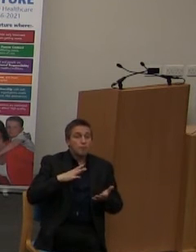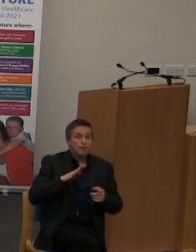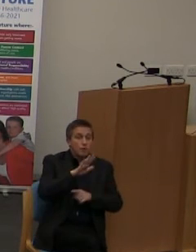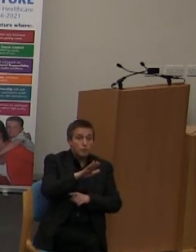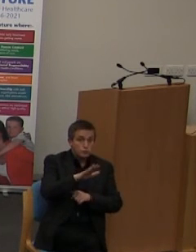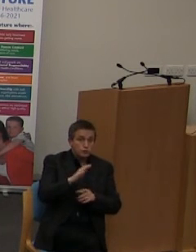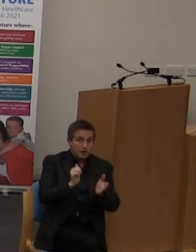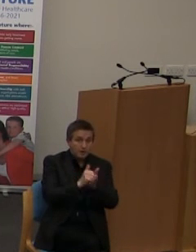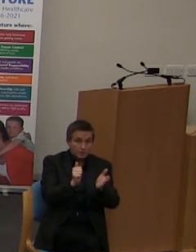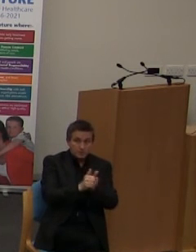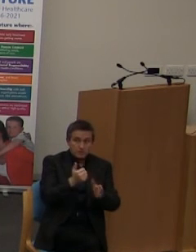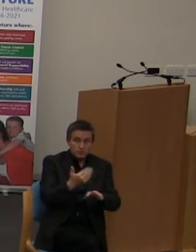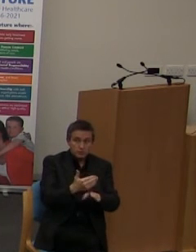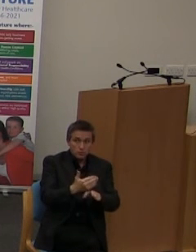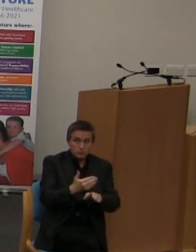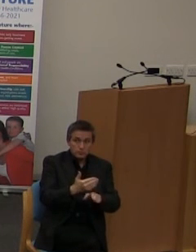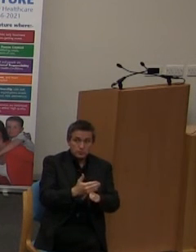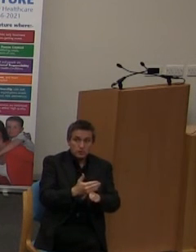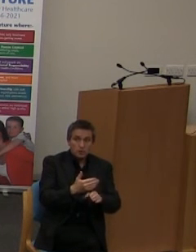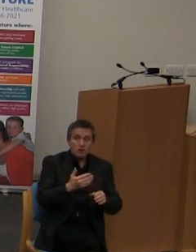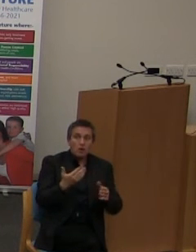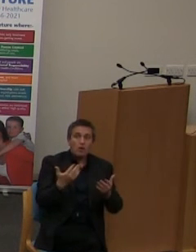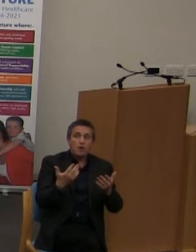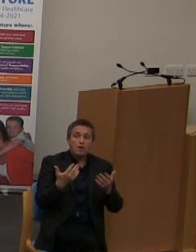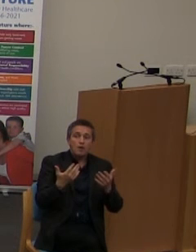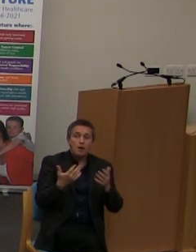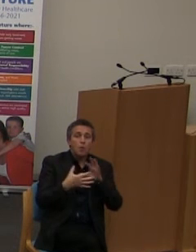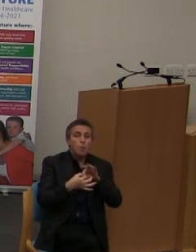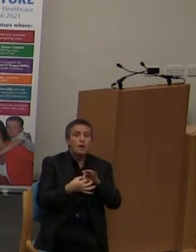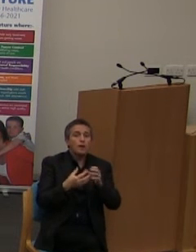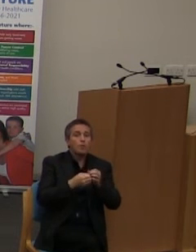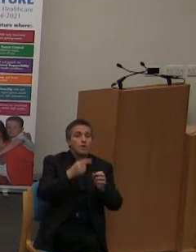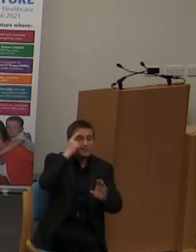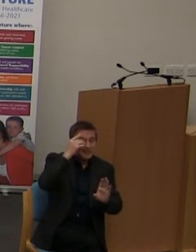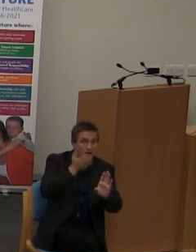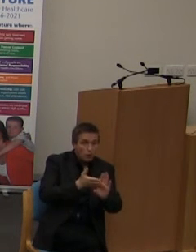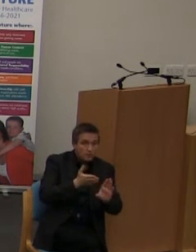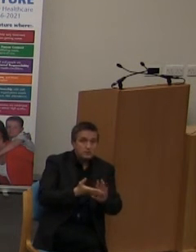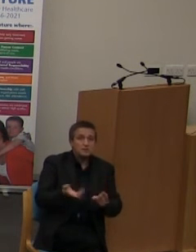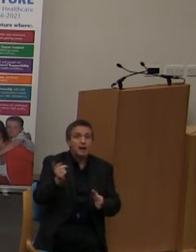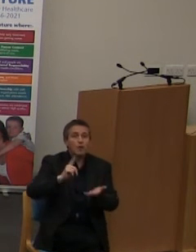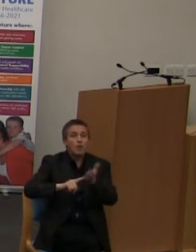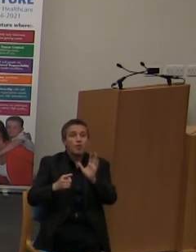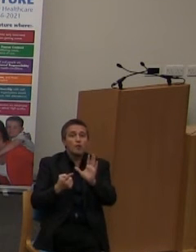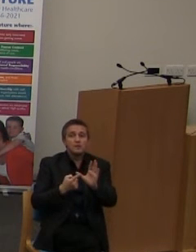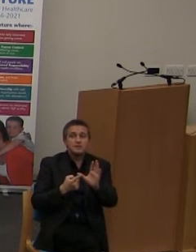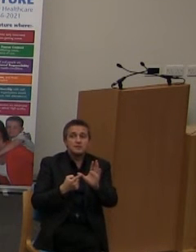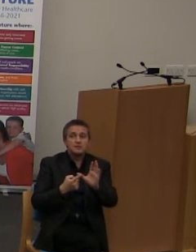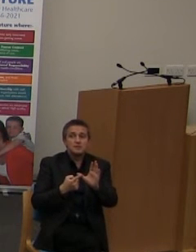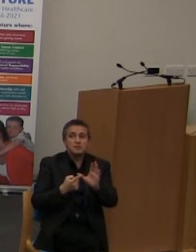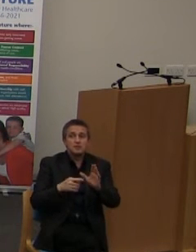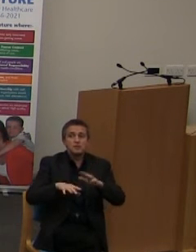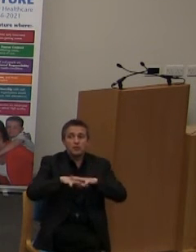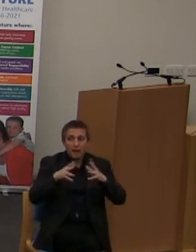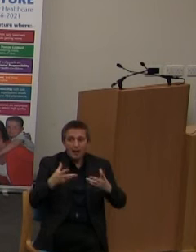our at the GP sub, and we've been working with the psychologists and the local authorities as well to make sure that the model actually